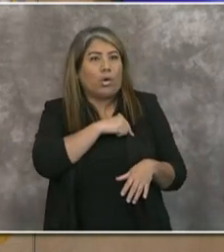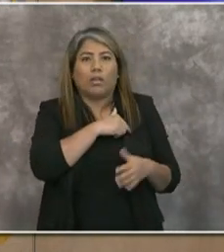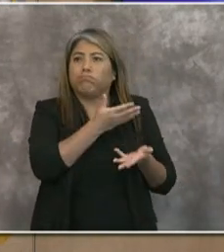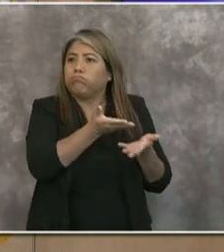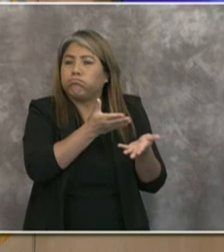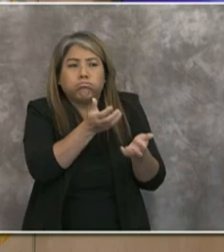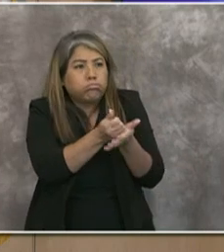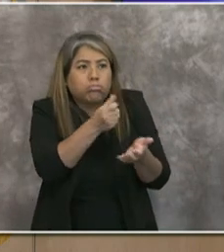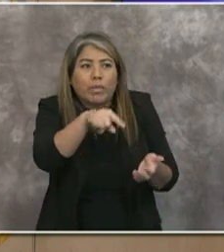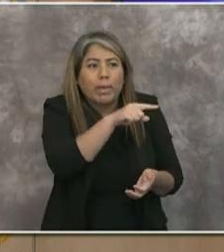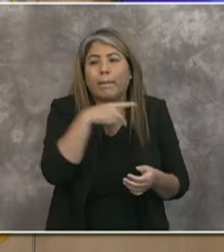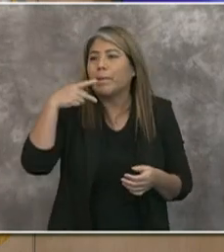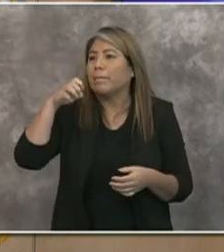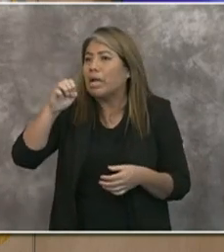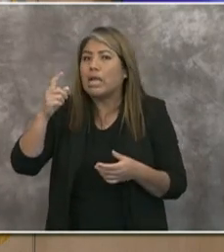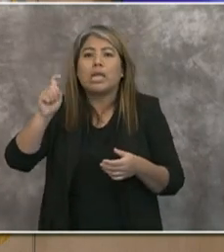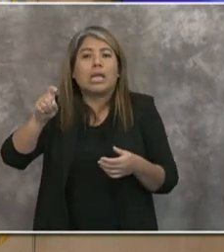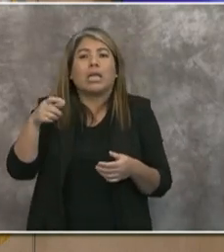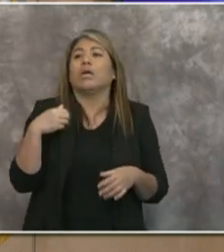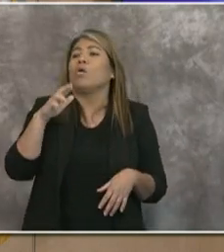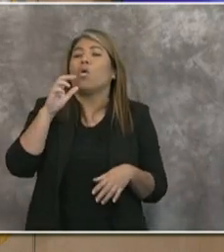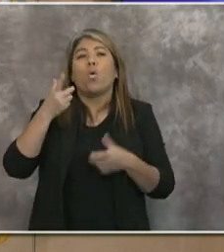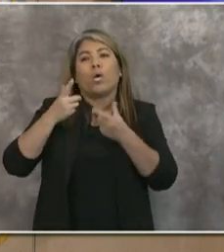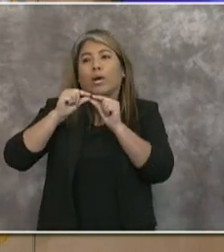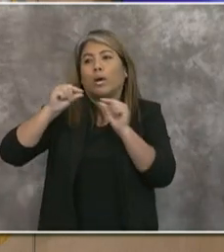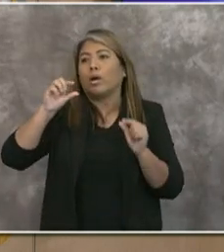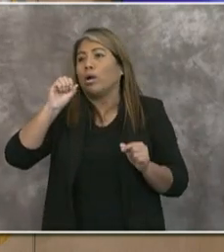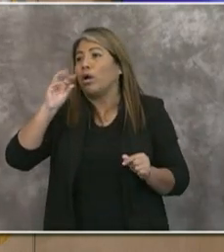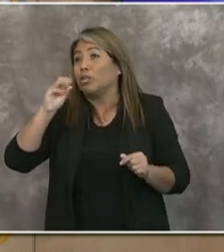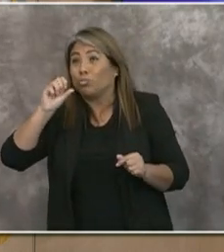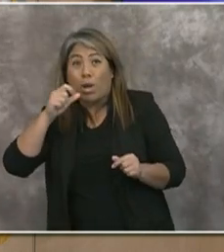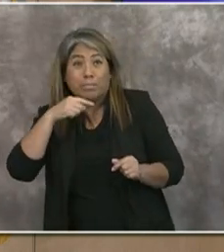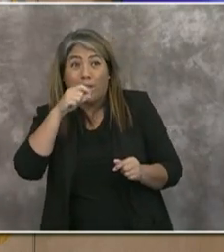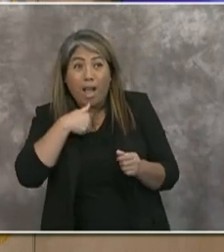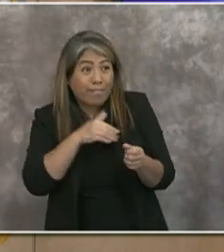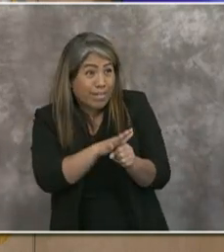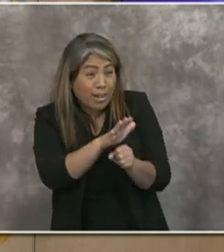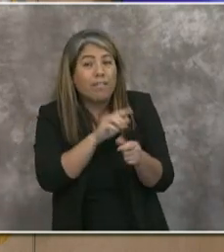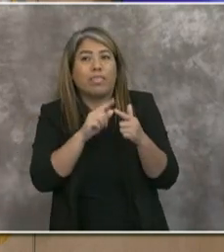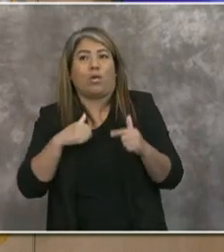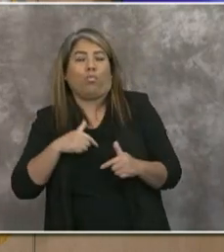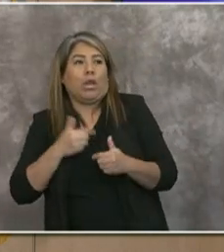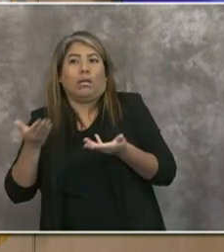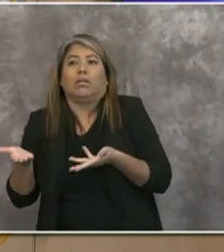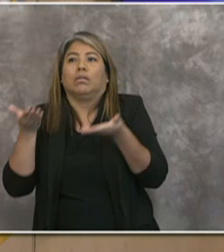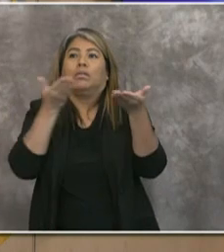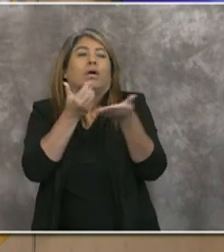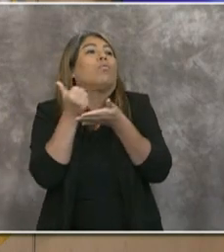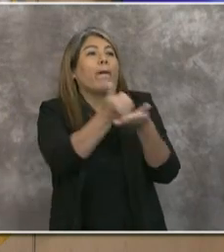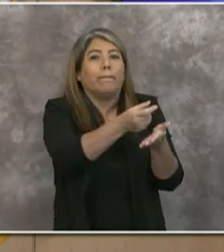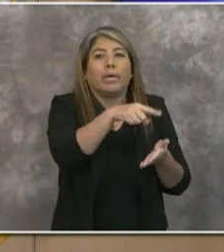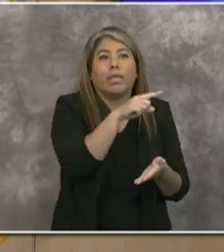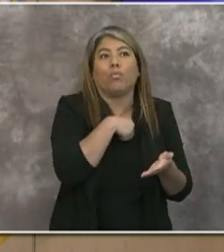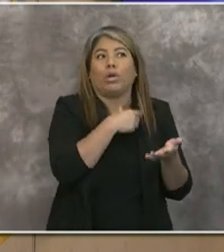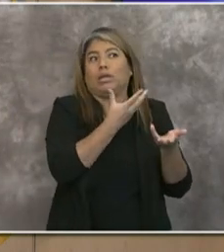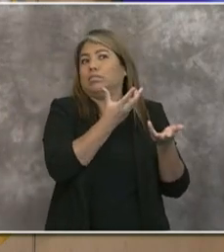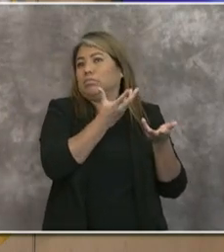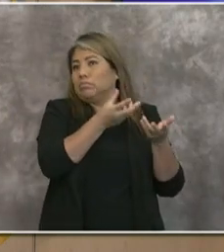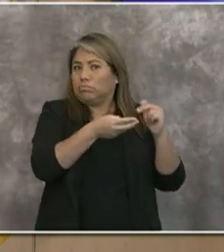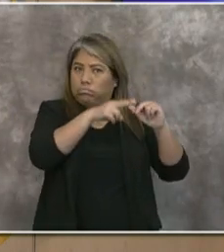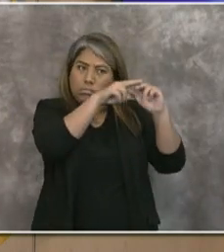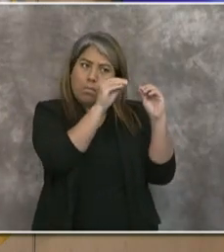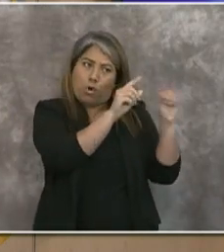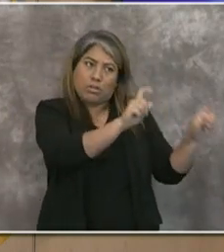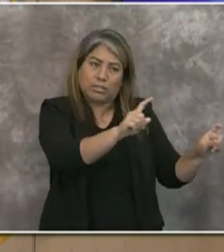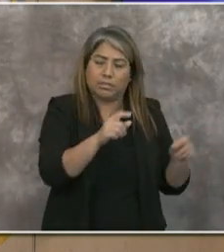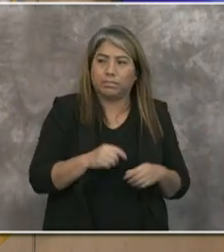or swabs or other types of things, to understand where they may have challenges, where we can help address that so we can increase their capacity as well. The